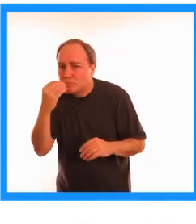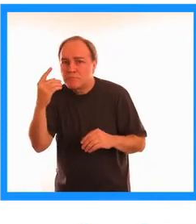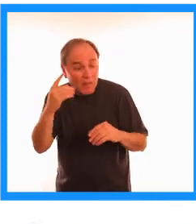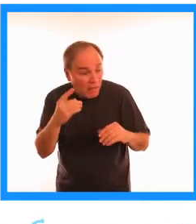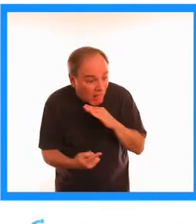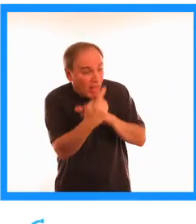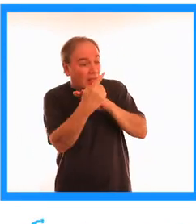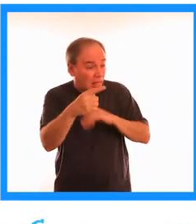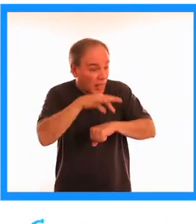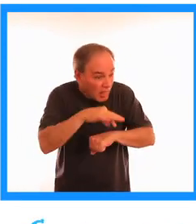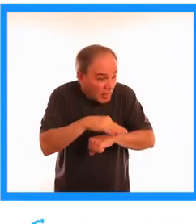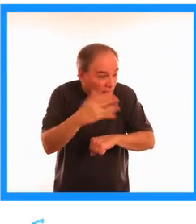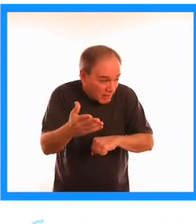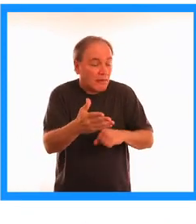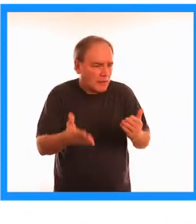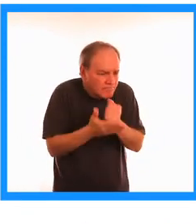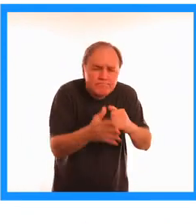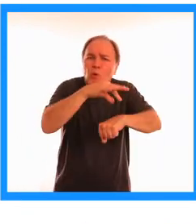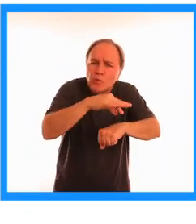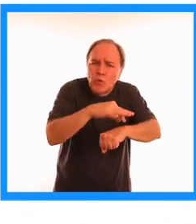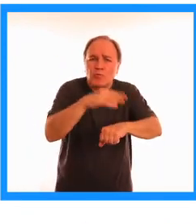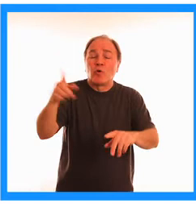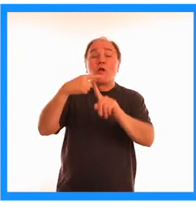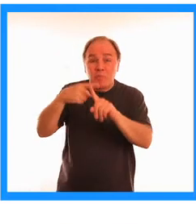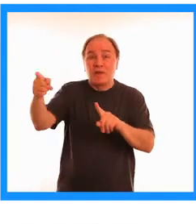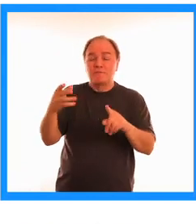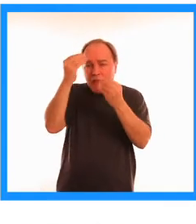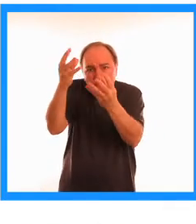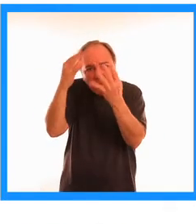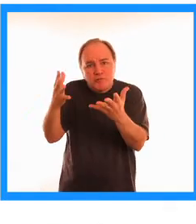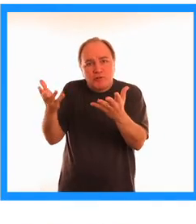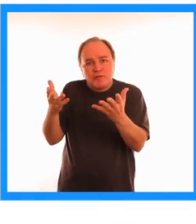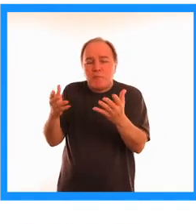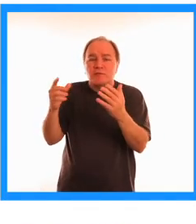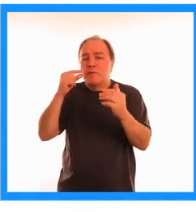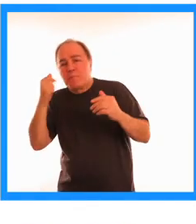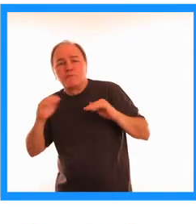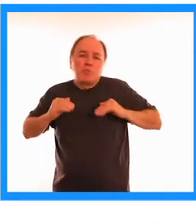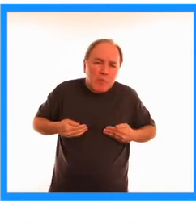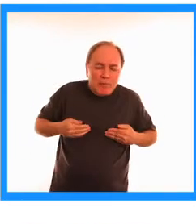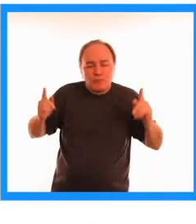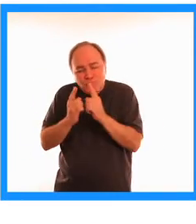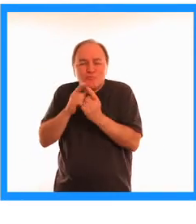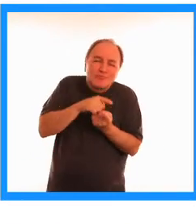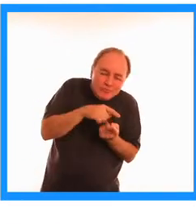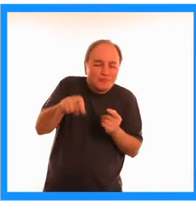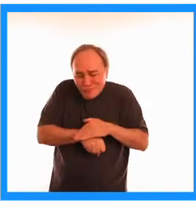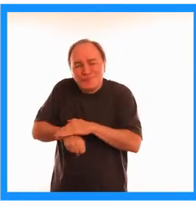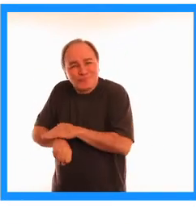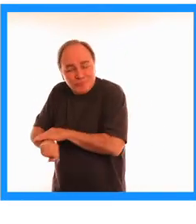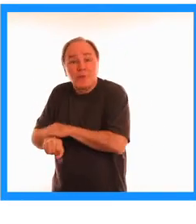injuries, to sexual and reproductive health information. Equally critical are water, sanitation, and hygiene. Ensuring that children